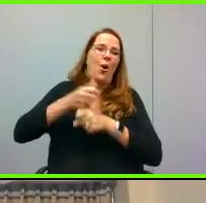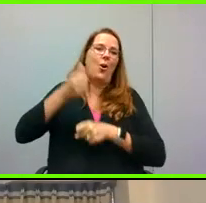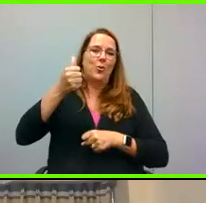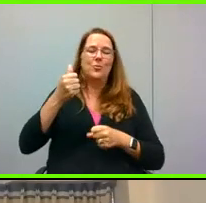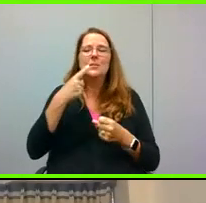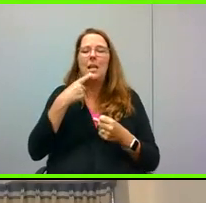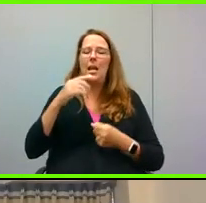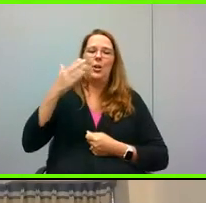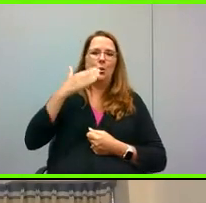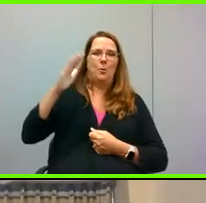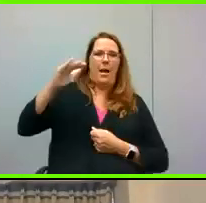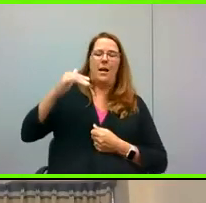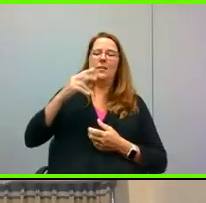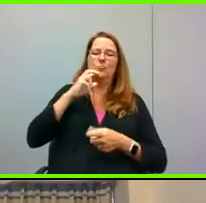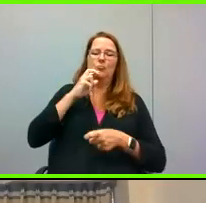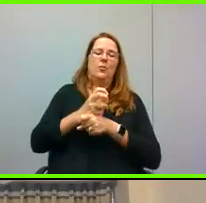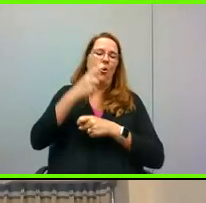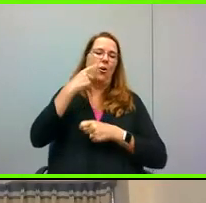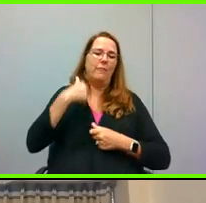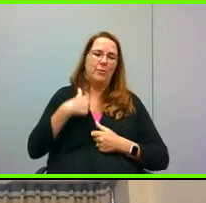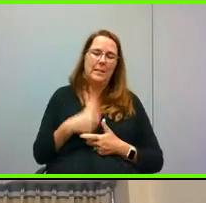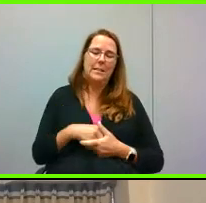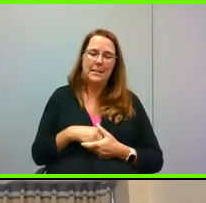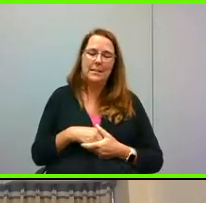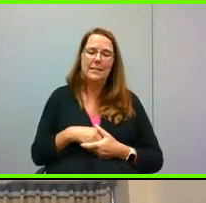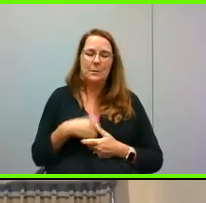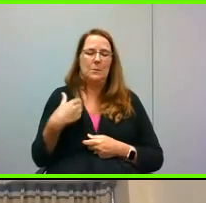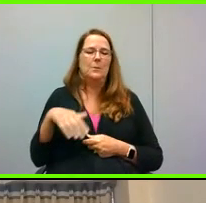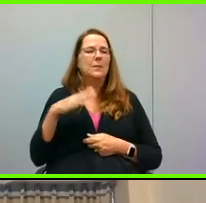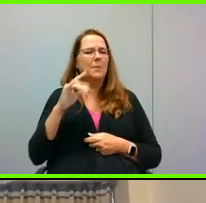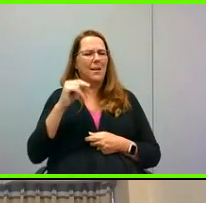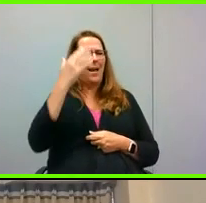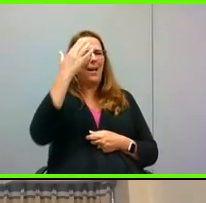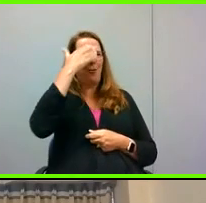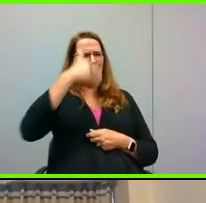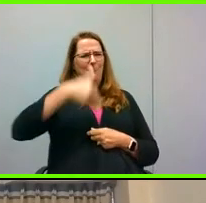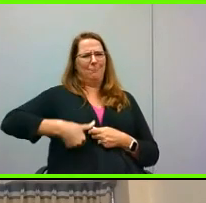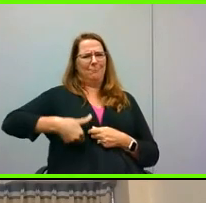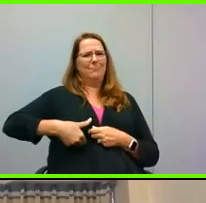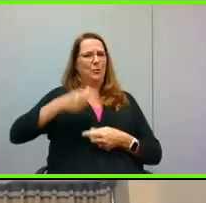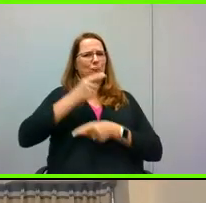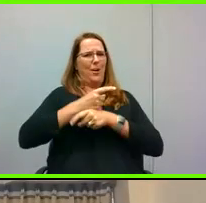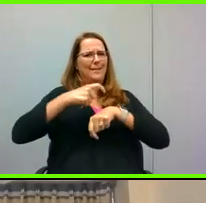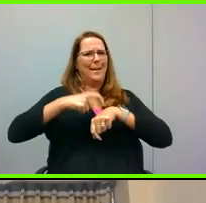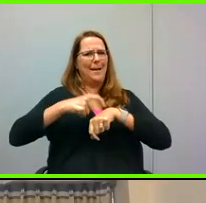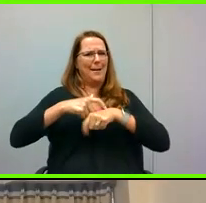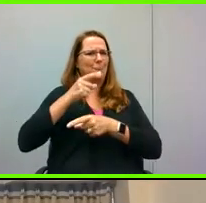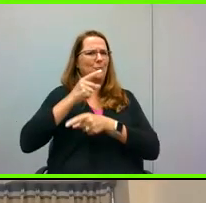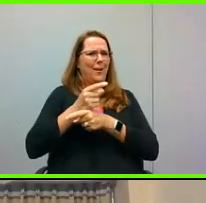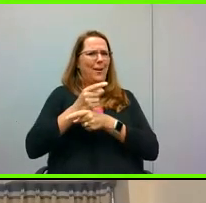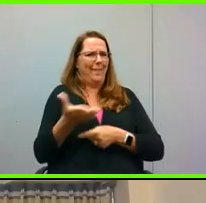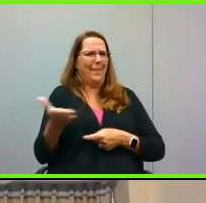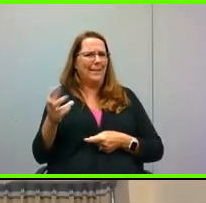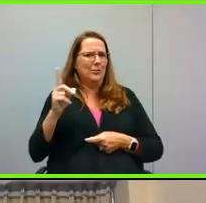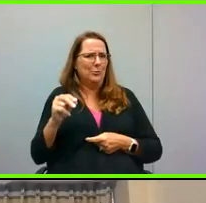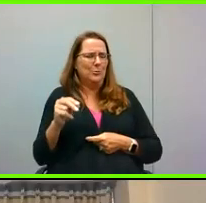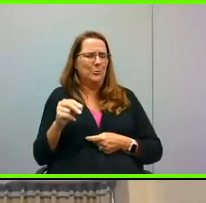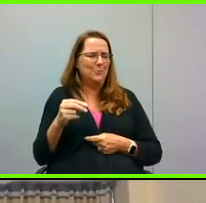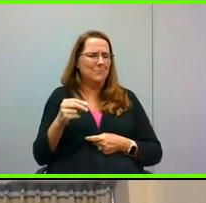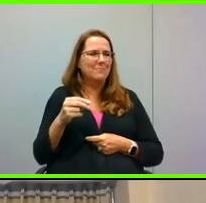hard for me. But I know it's the right thing to do. It's the right time. And I wish you all the